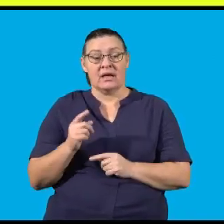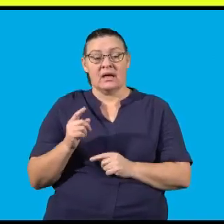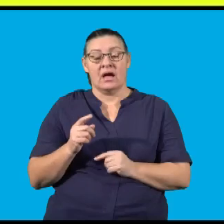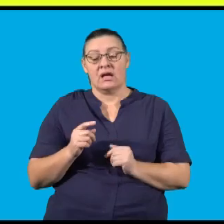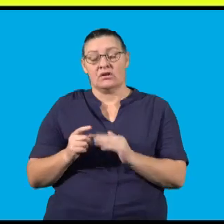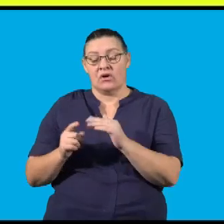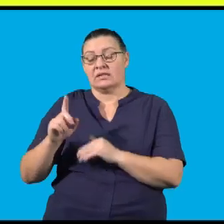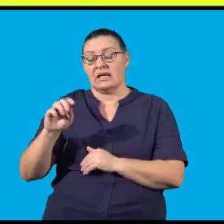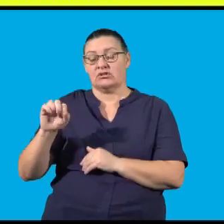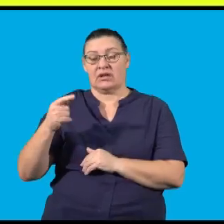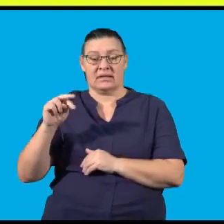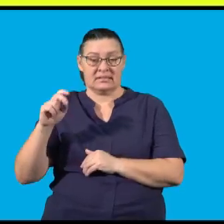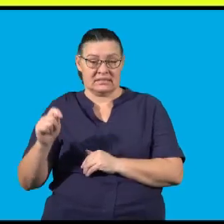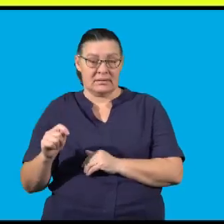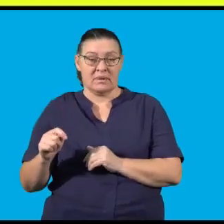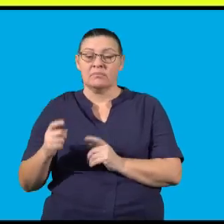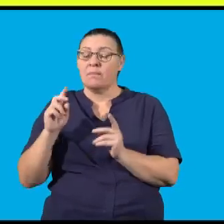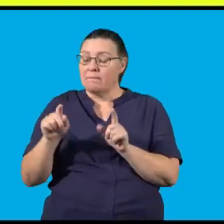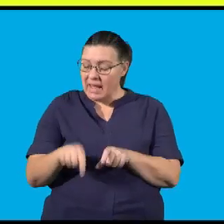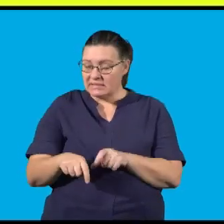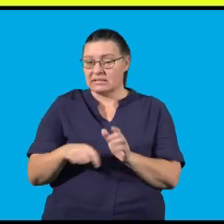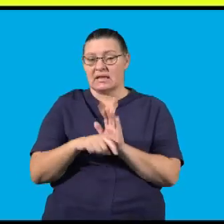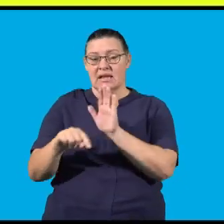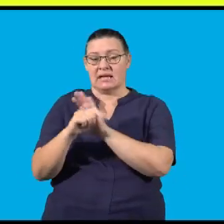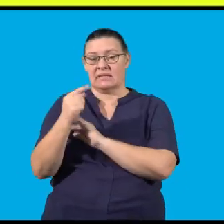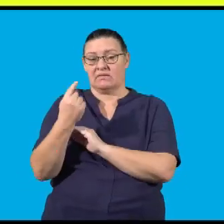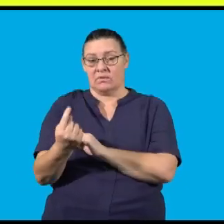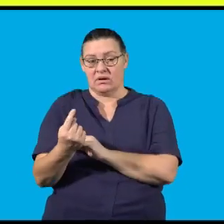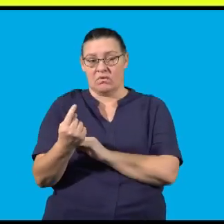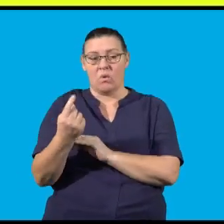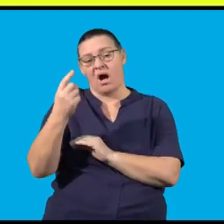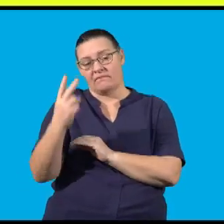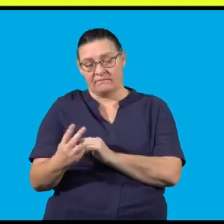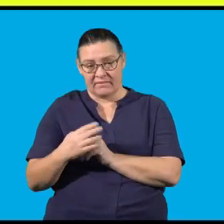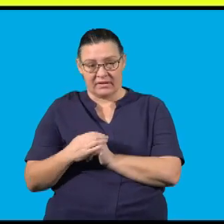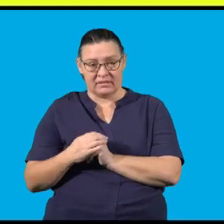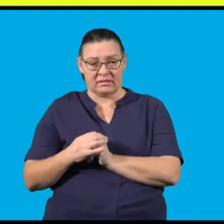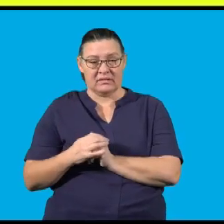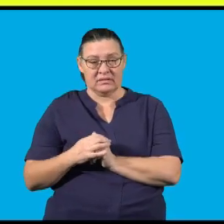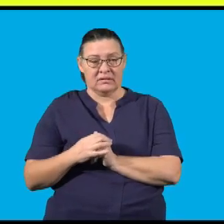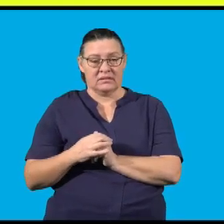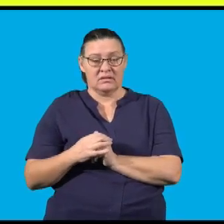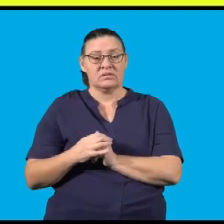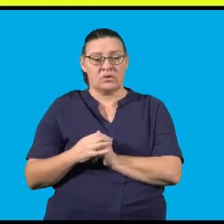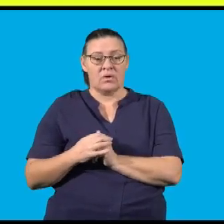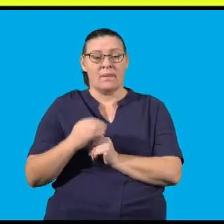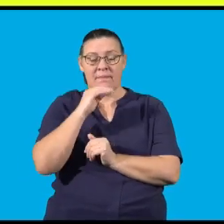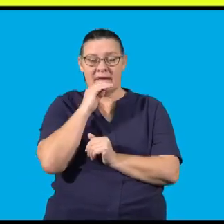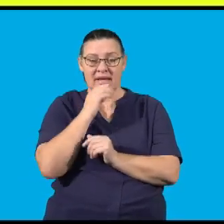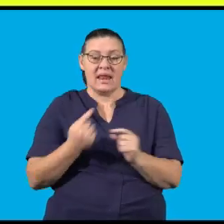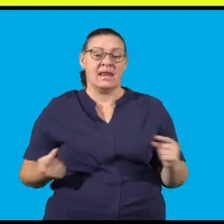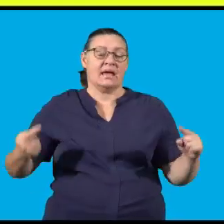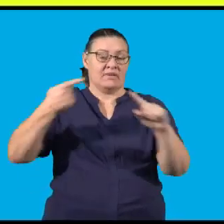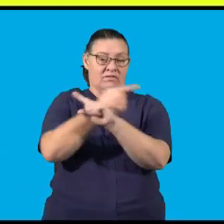of our tangent must be equal to -0.5. Okay, it's the negative inverse